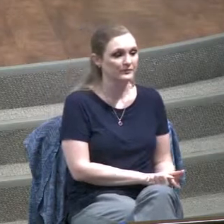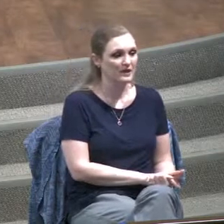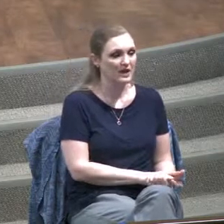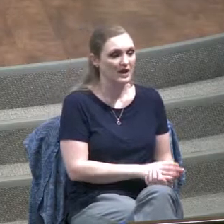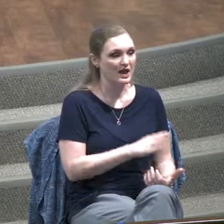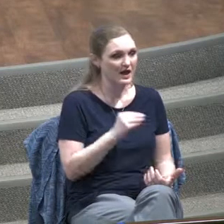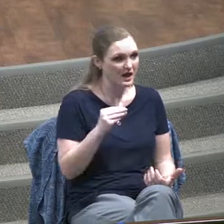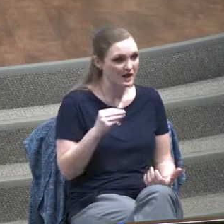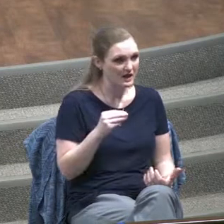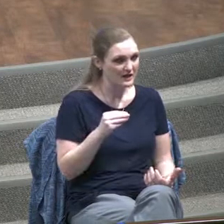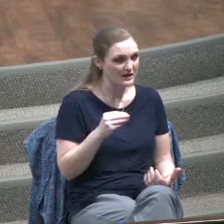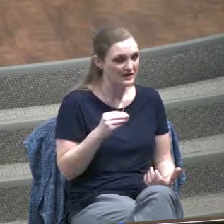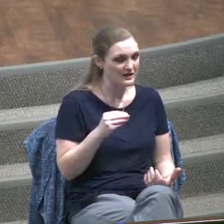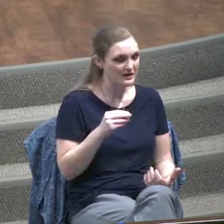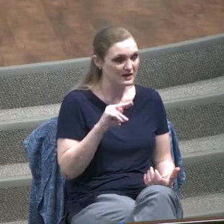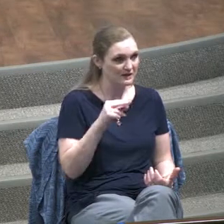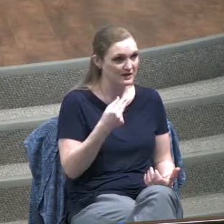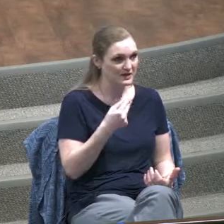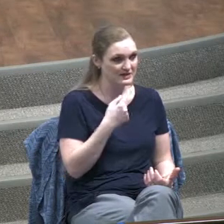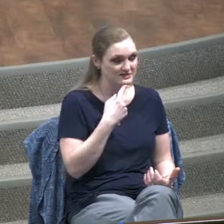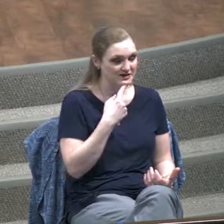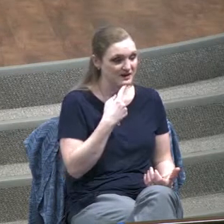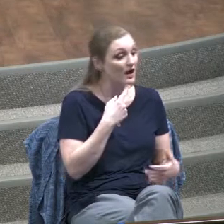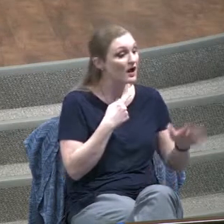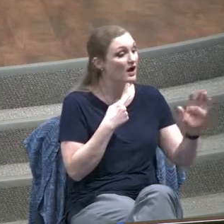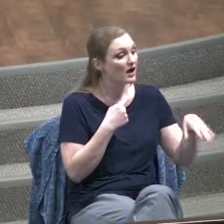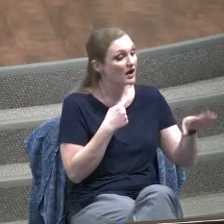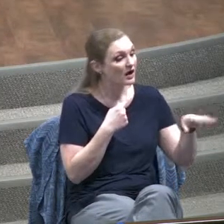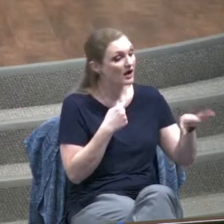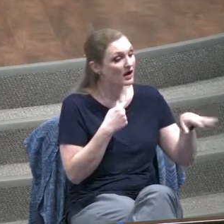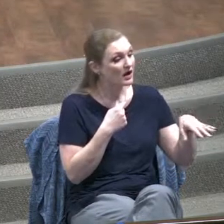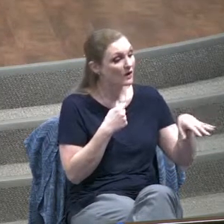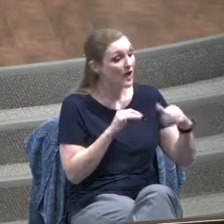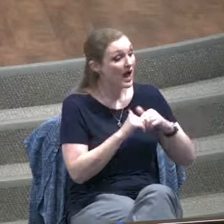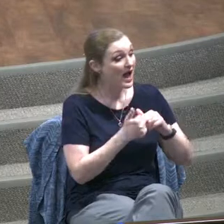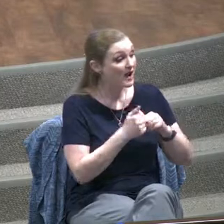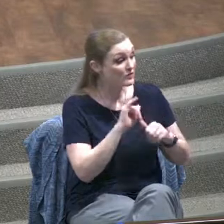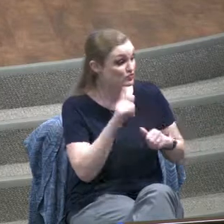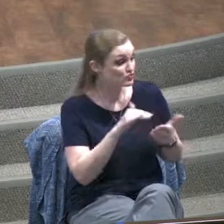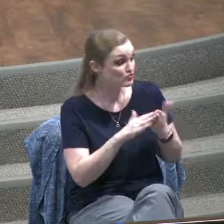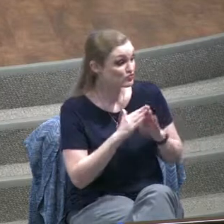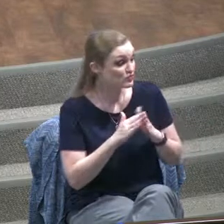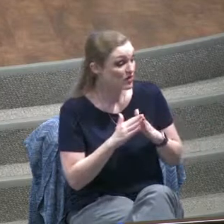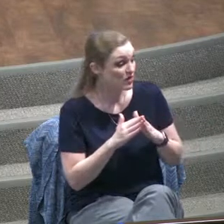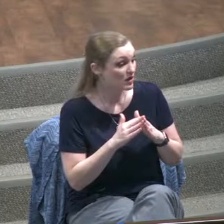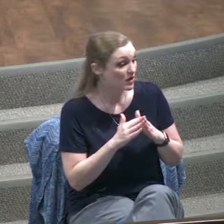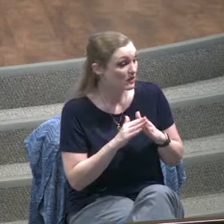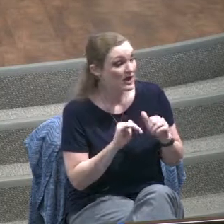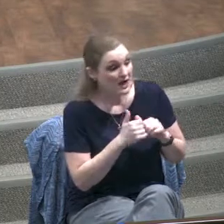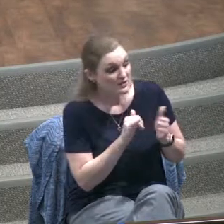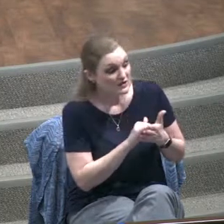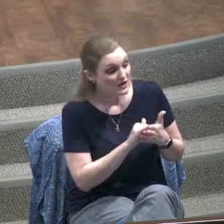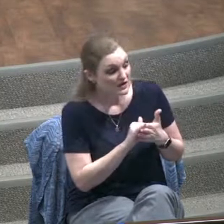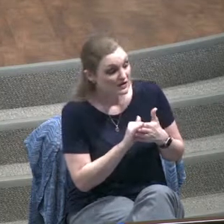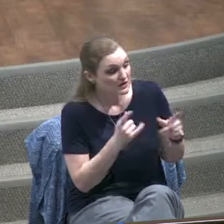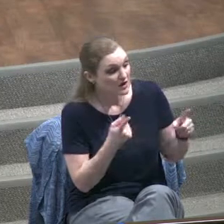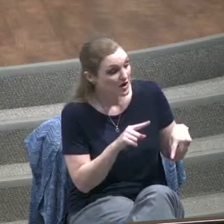and I said, hey, how are the people in Jerusalem? How are they doing?